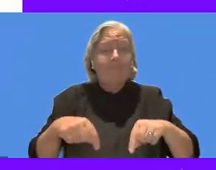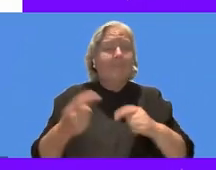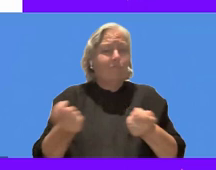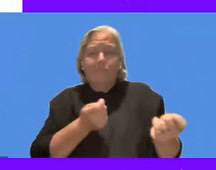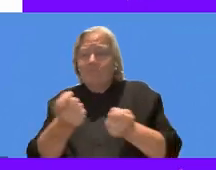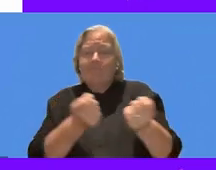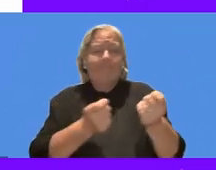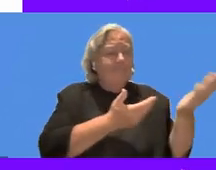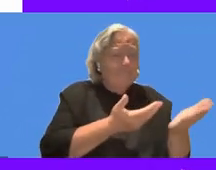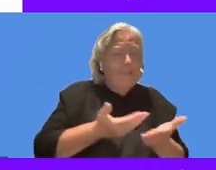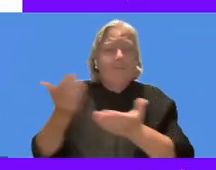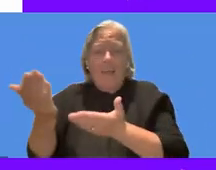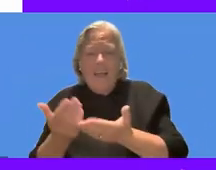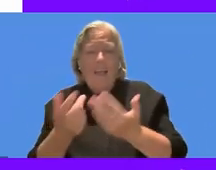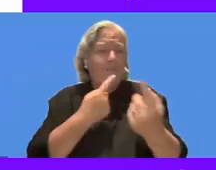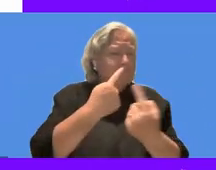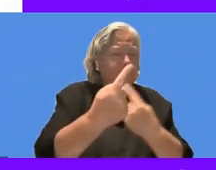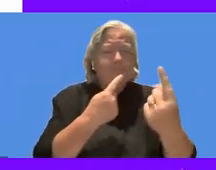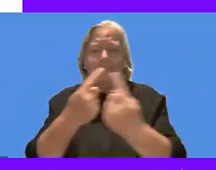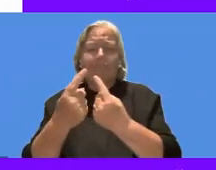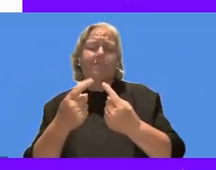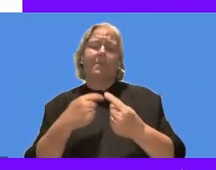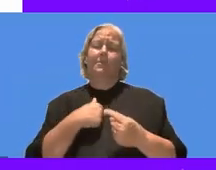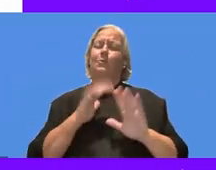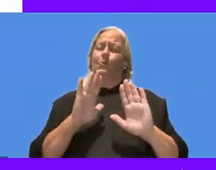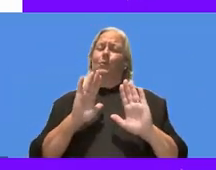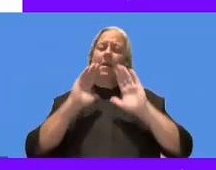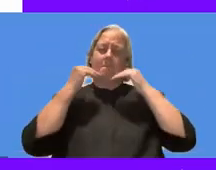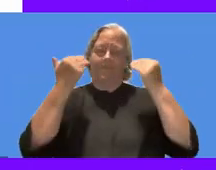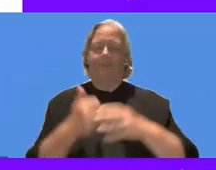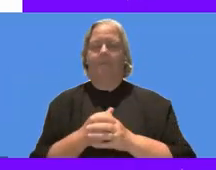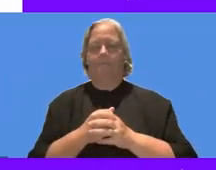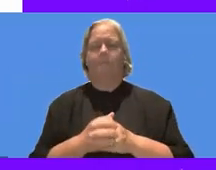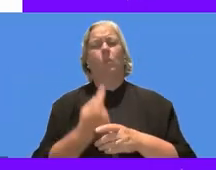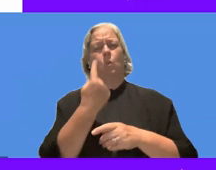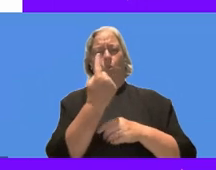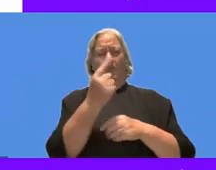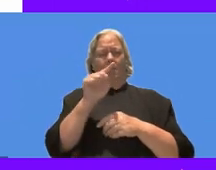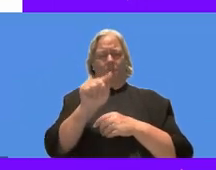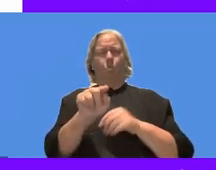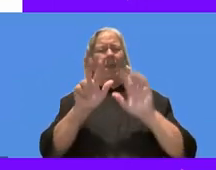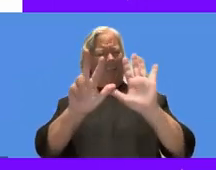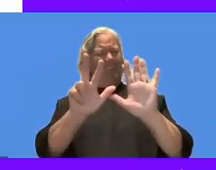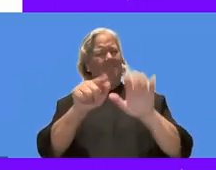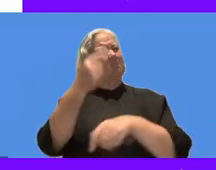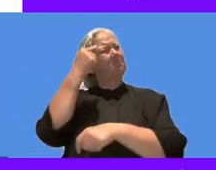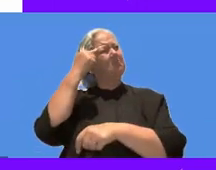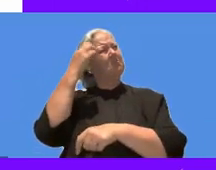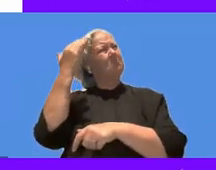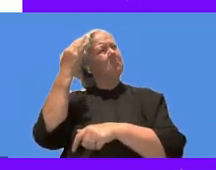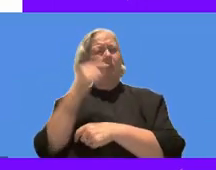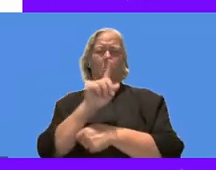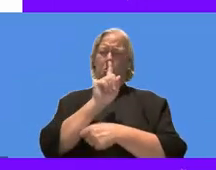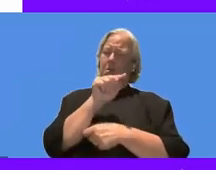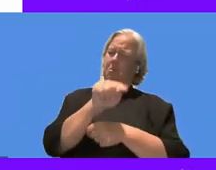conversations. And first, I wanted to give you some background on why 1.8, because you may have seen on the title that is 1.8 young people